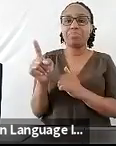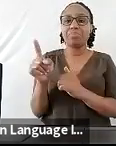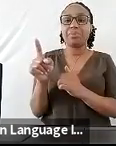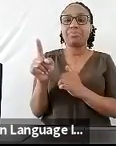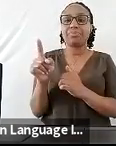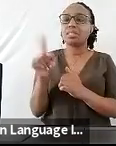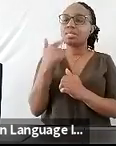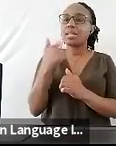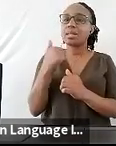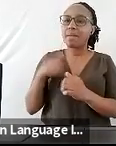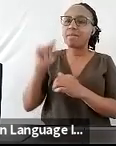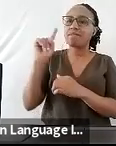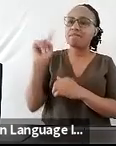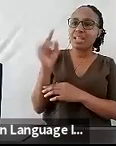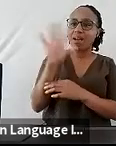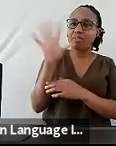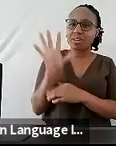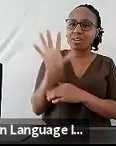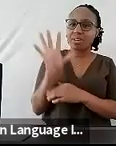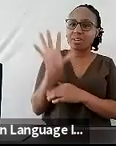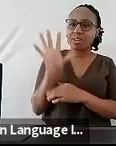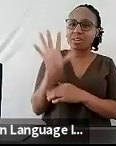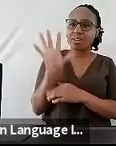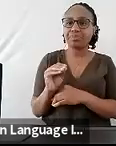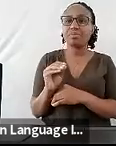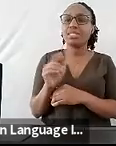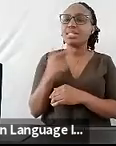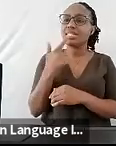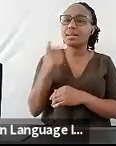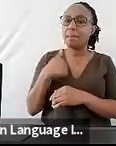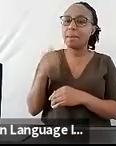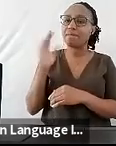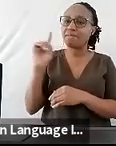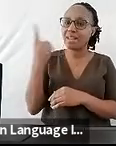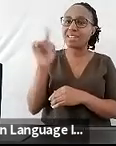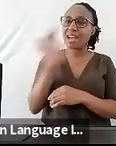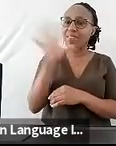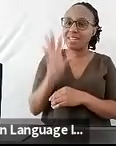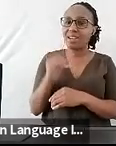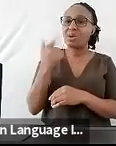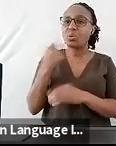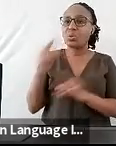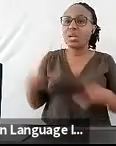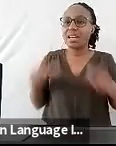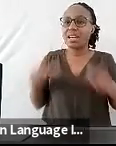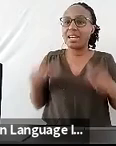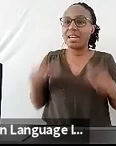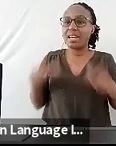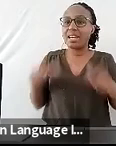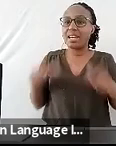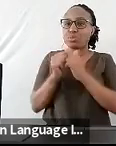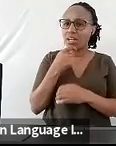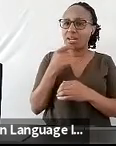so he said I was the first African he'd ever had stay with him. So I wondered, like, our interaction with immigration makes it so bad. And then you go to